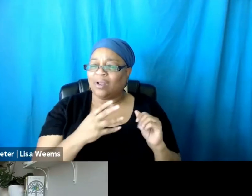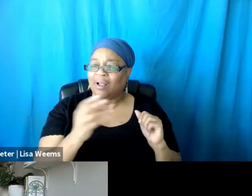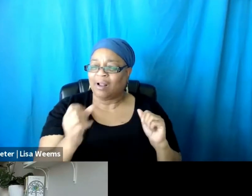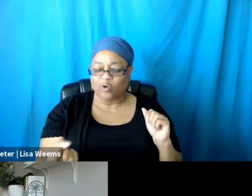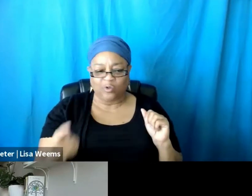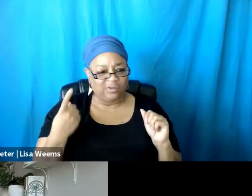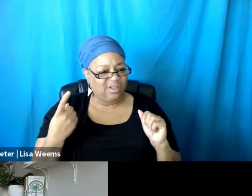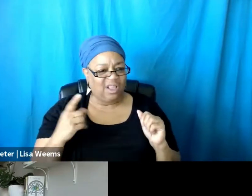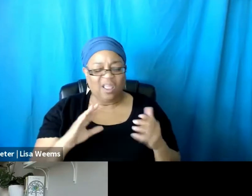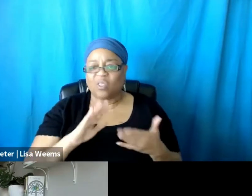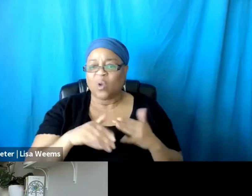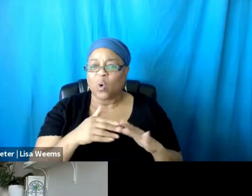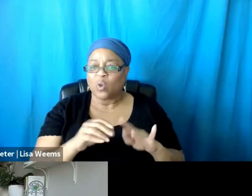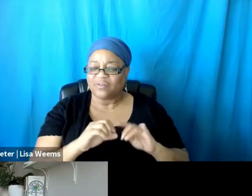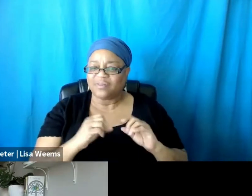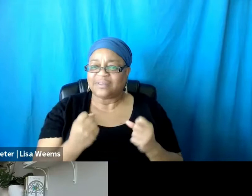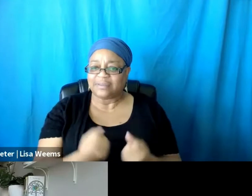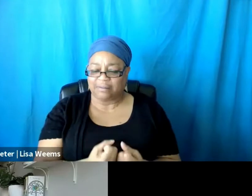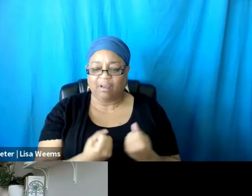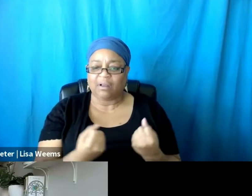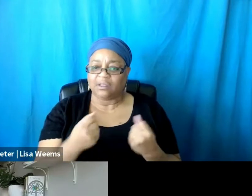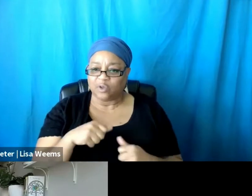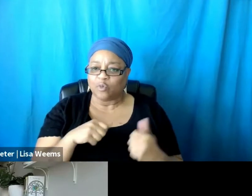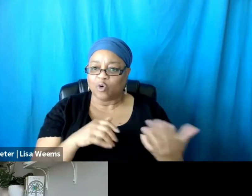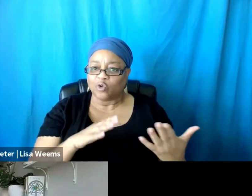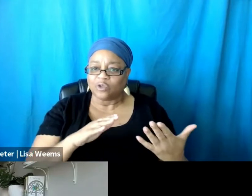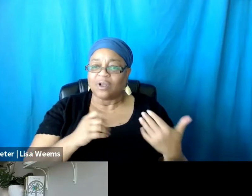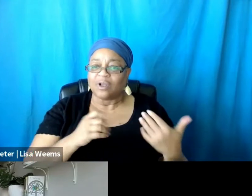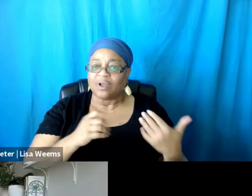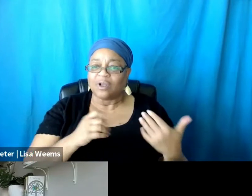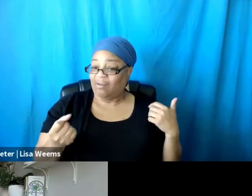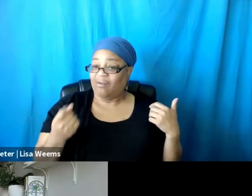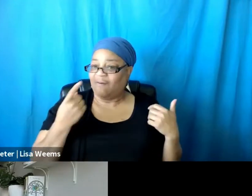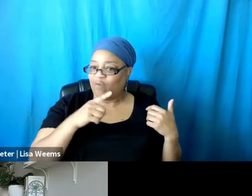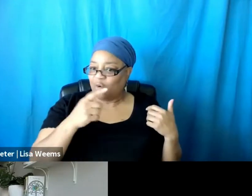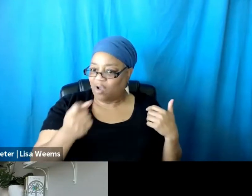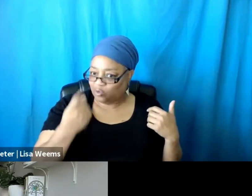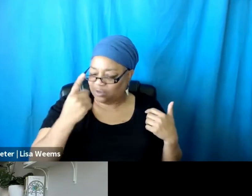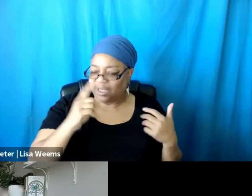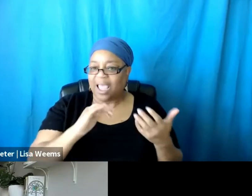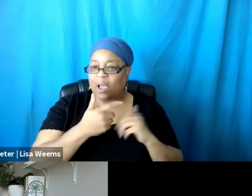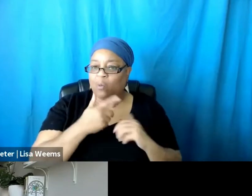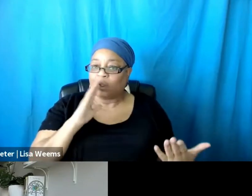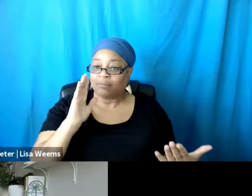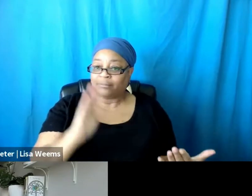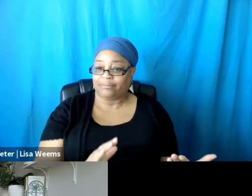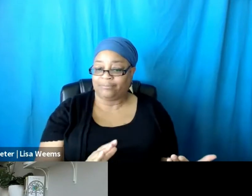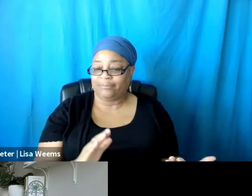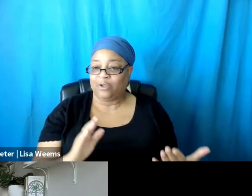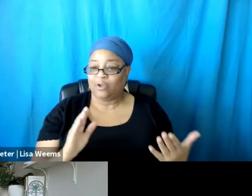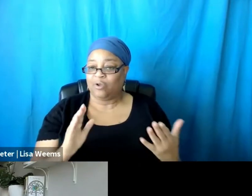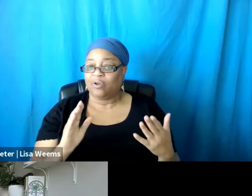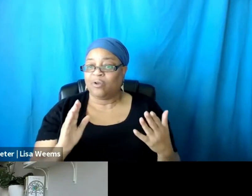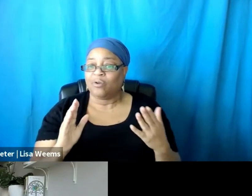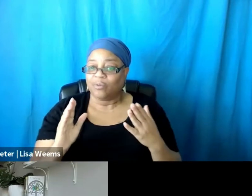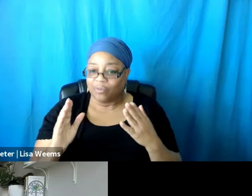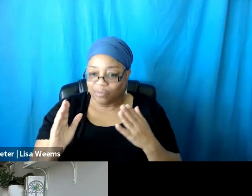understand the whole of society approach to understanding how we are mitigating, preparing, responding, and